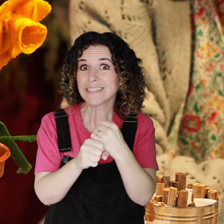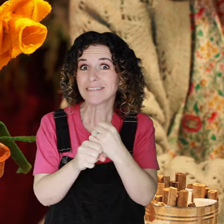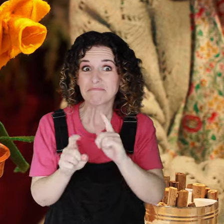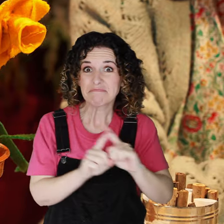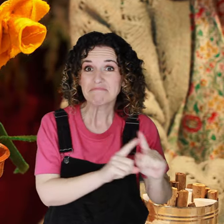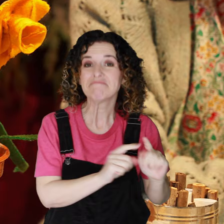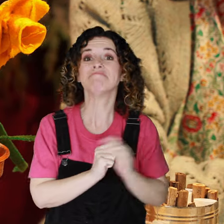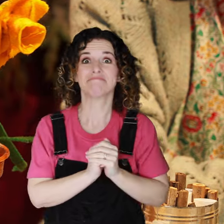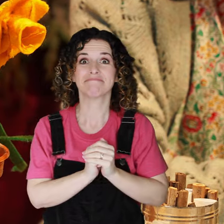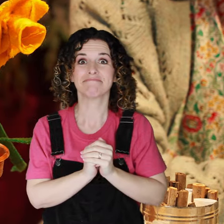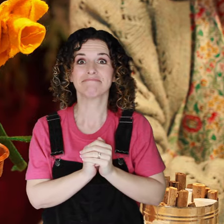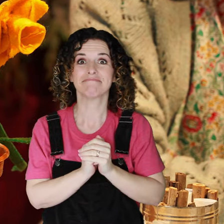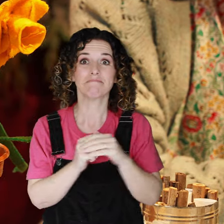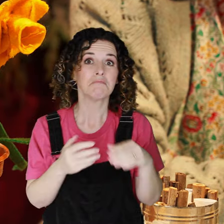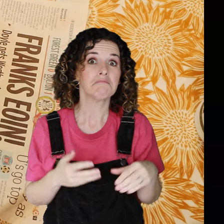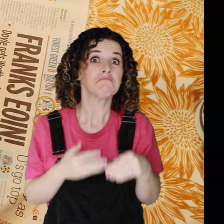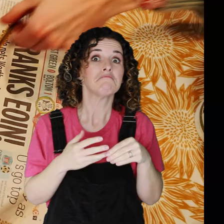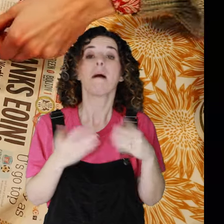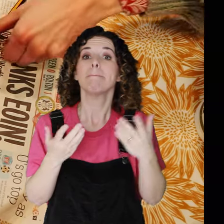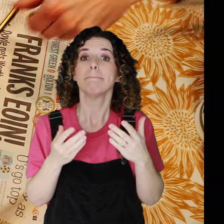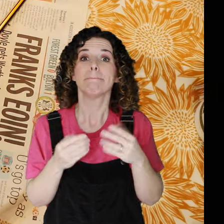A pencil or a pen.